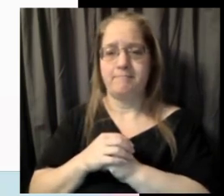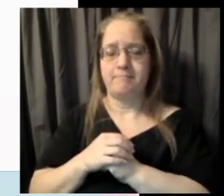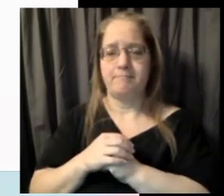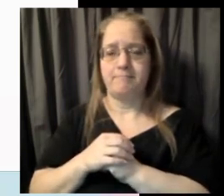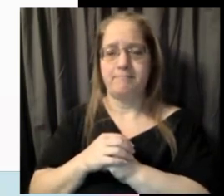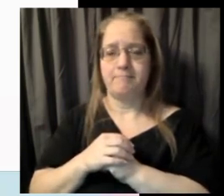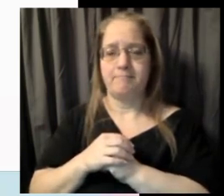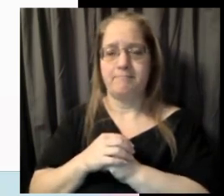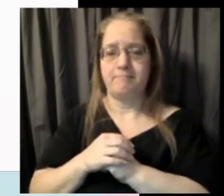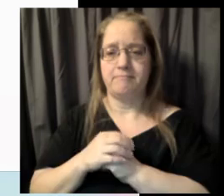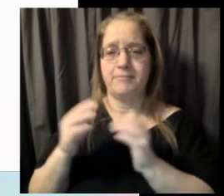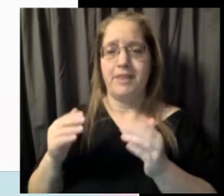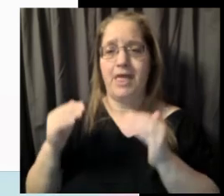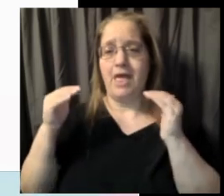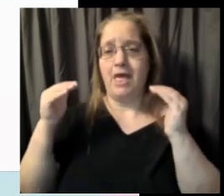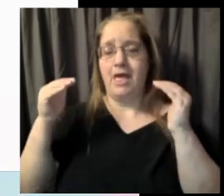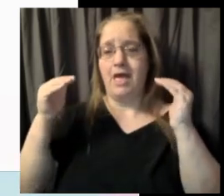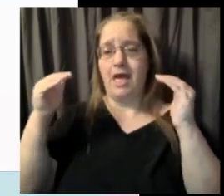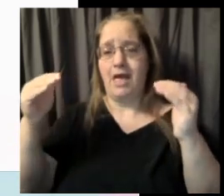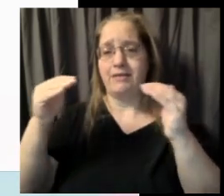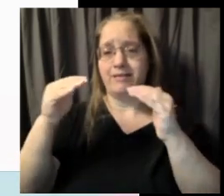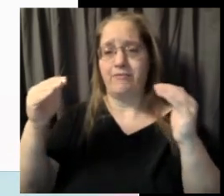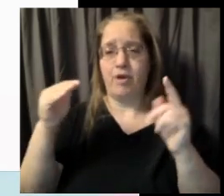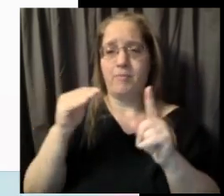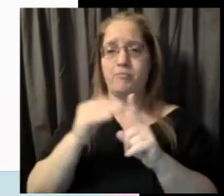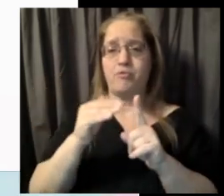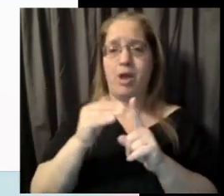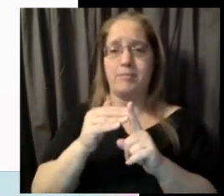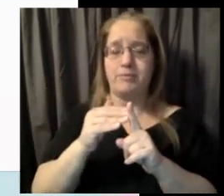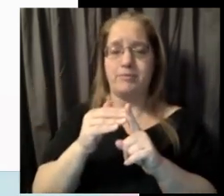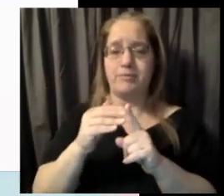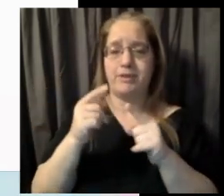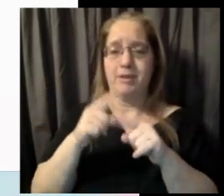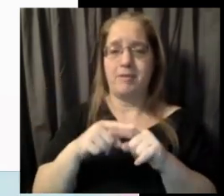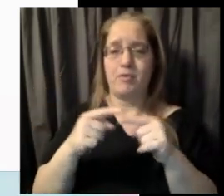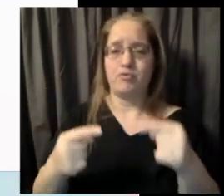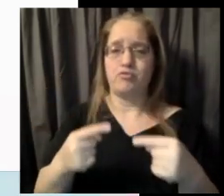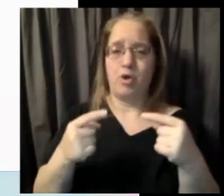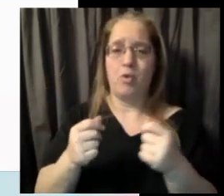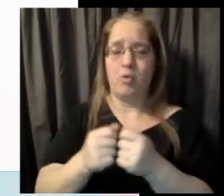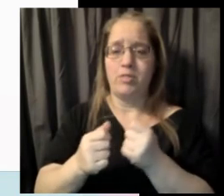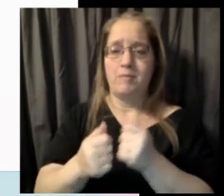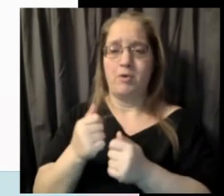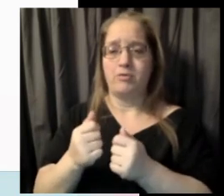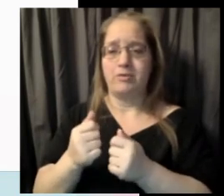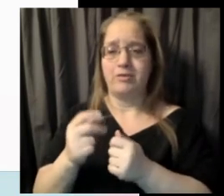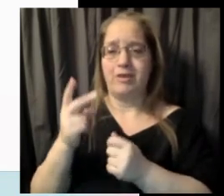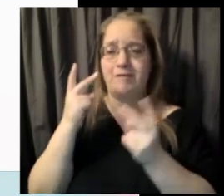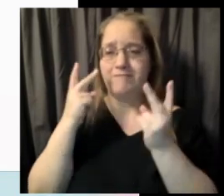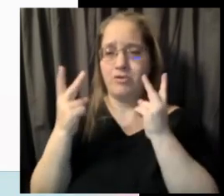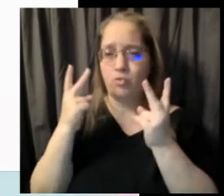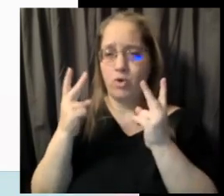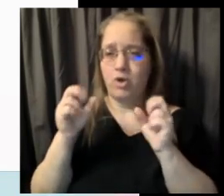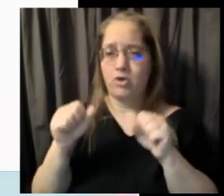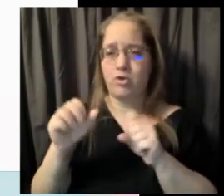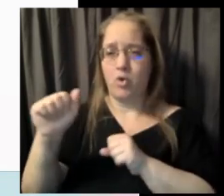And the highest level of prompts or reminders, depending on things that you struggle with the most, is visual, and you can